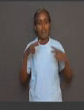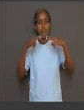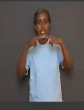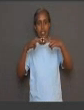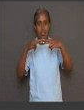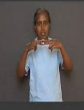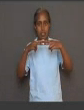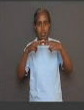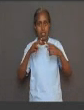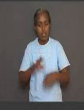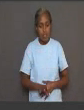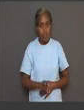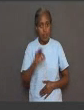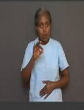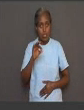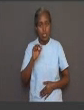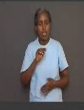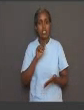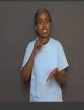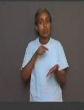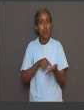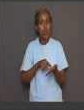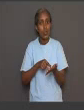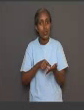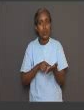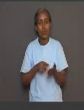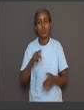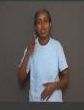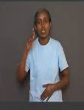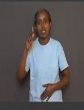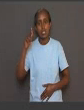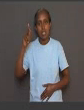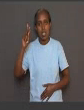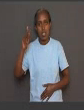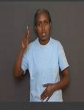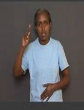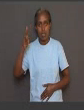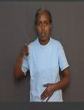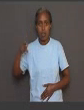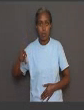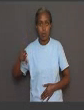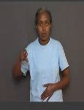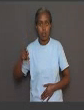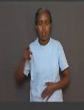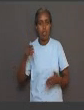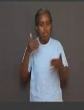vertices found at the point on the hyperbola closest to